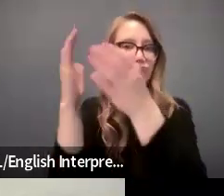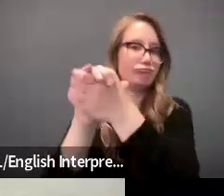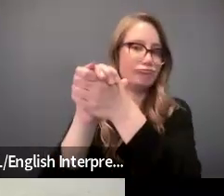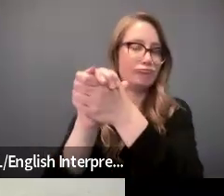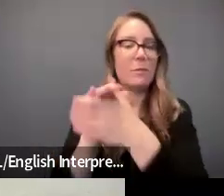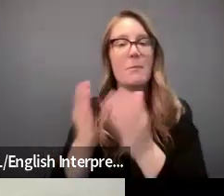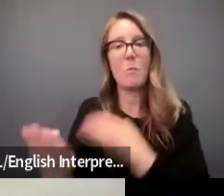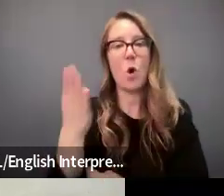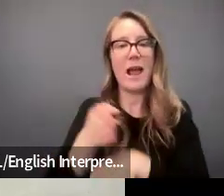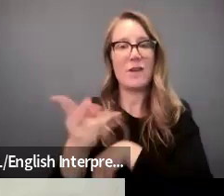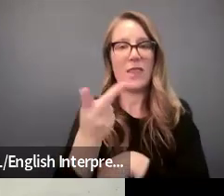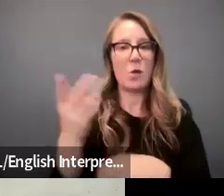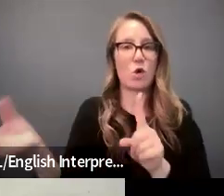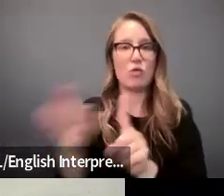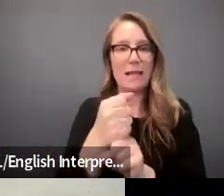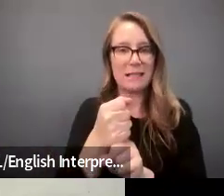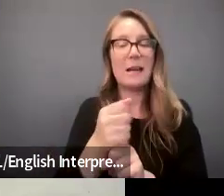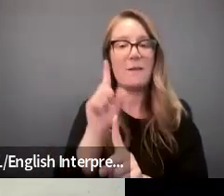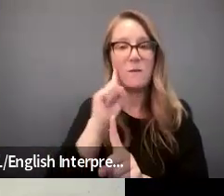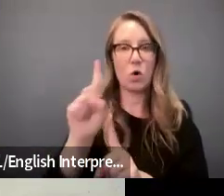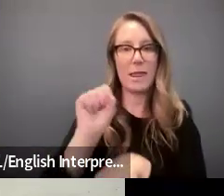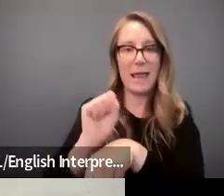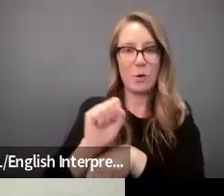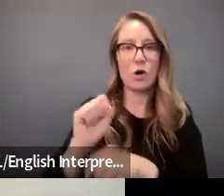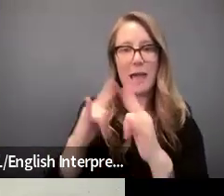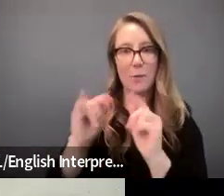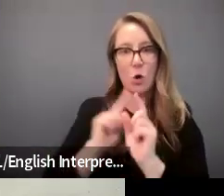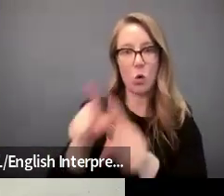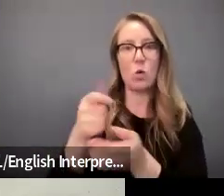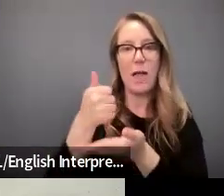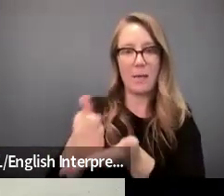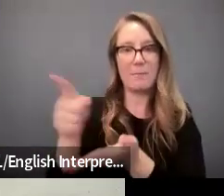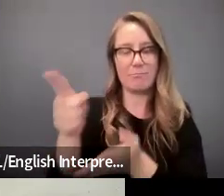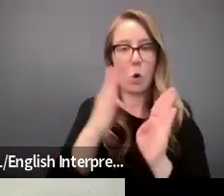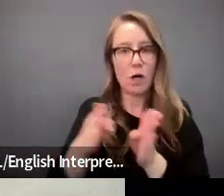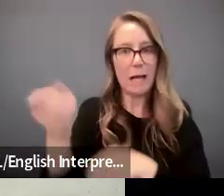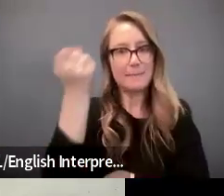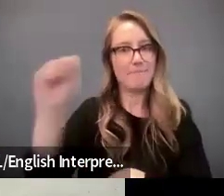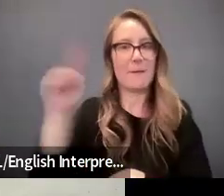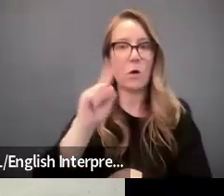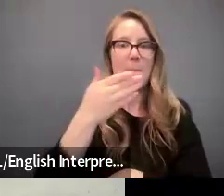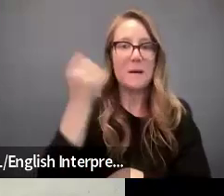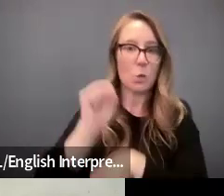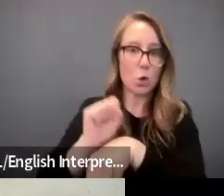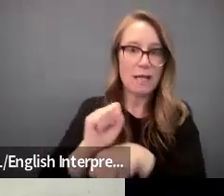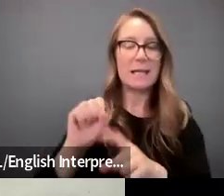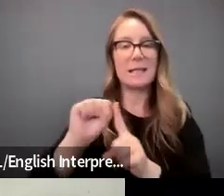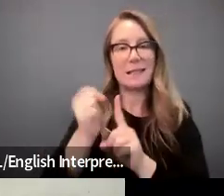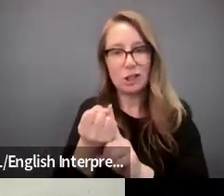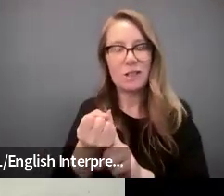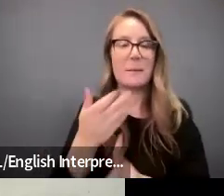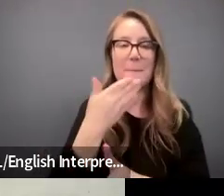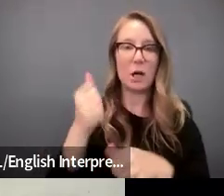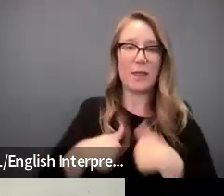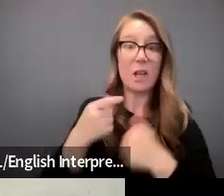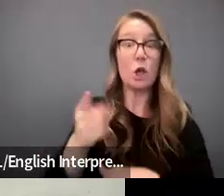were arrested for going into a labor camp to help farm workers organize for better living and working conditions. And those of you who know